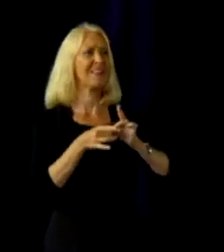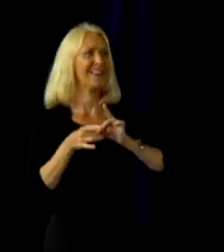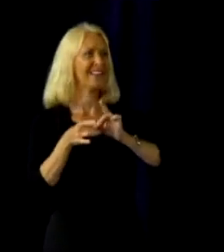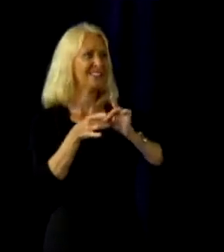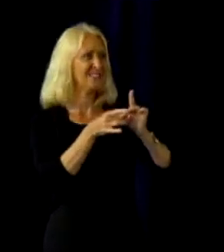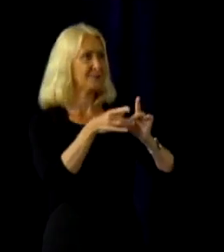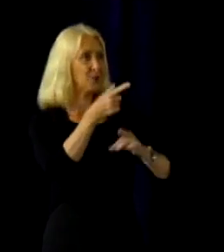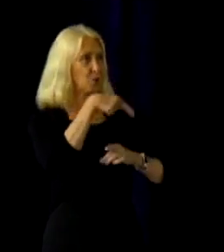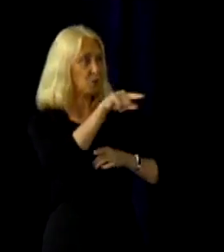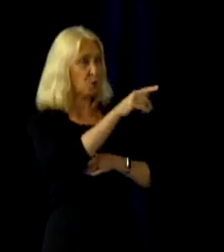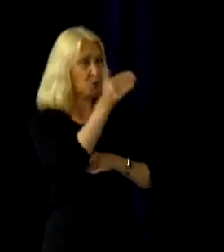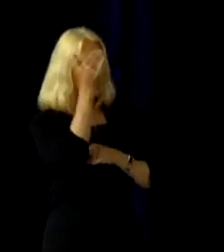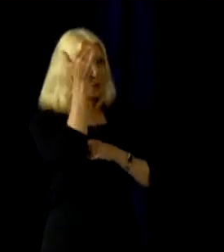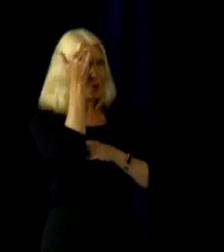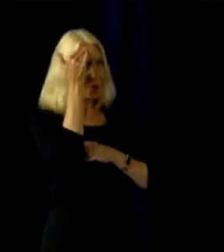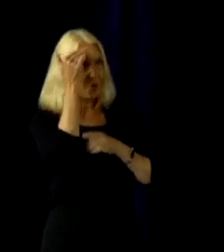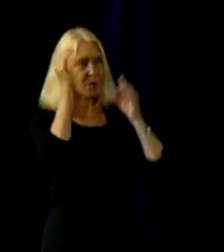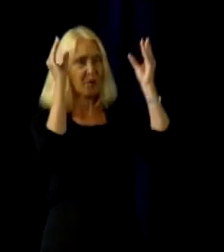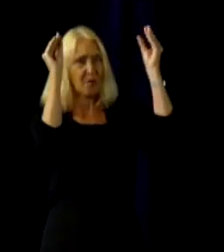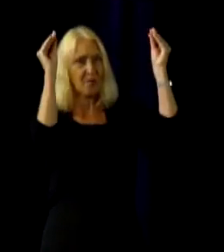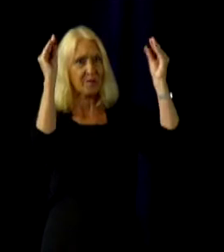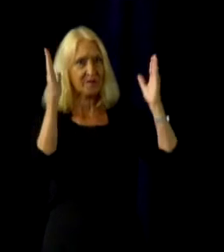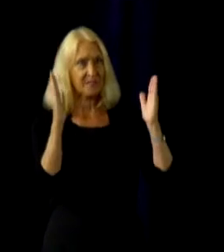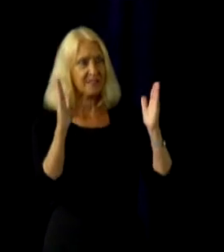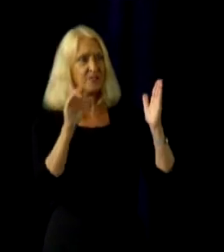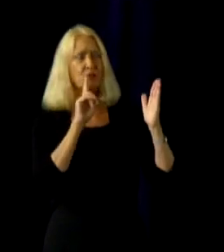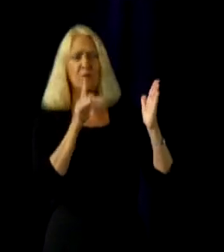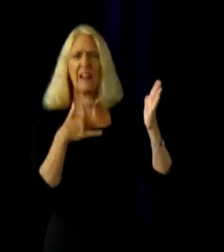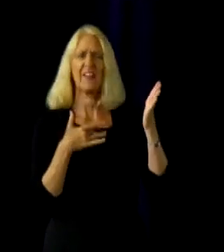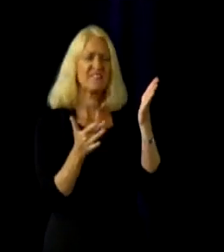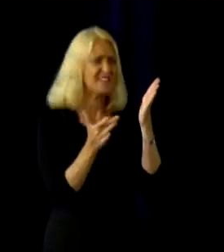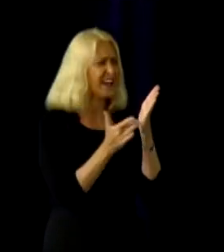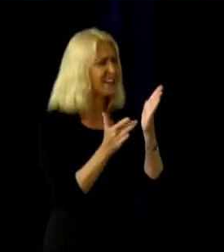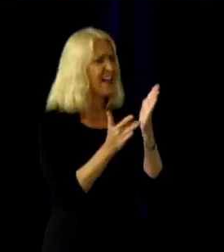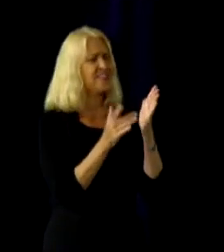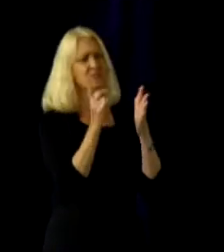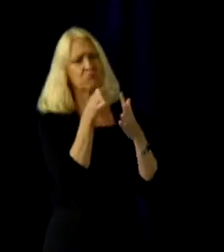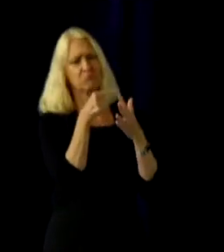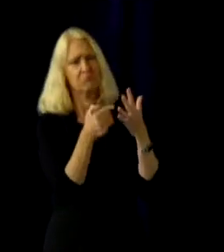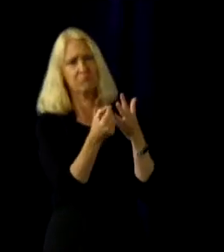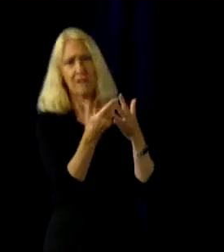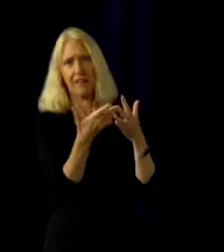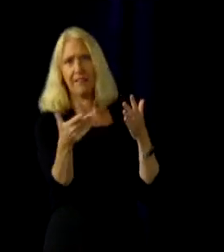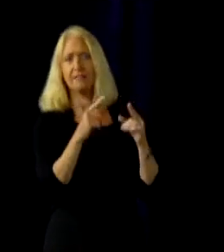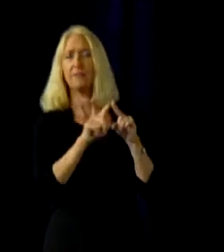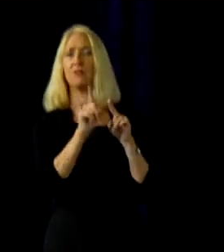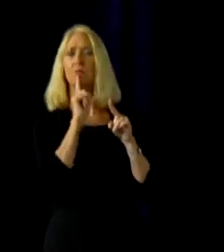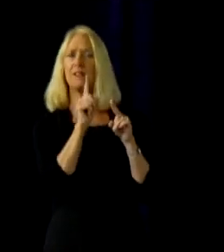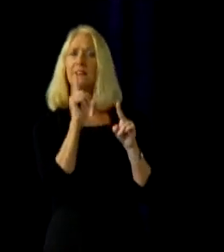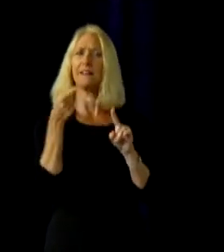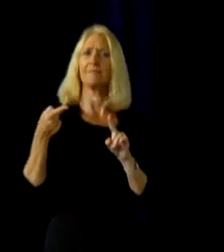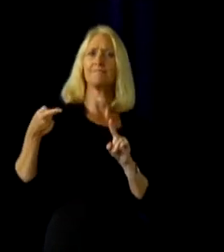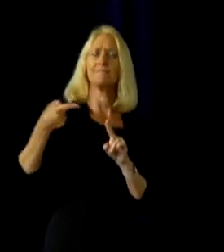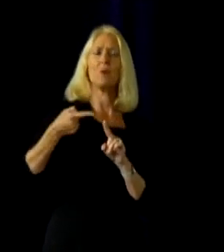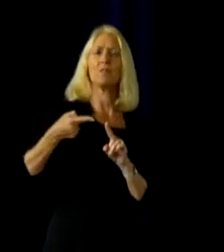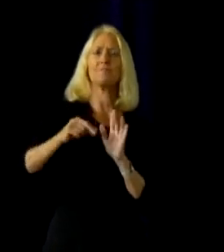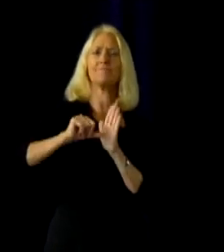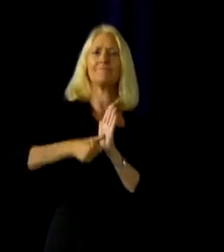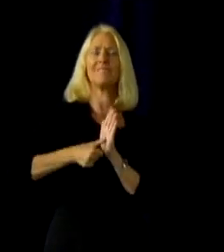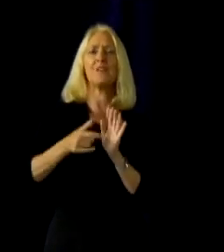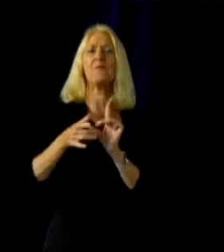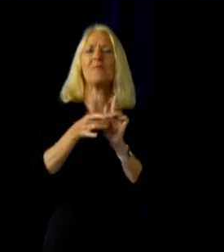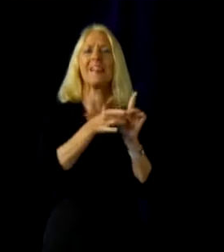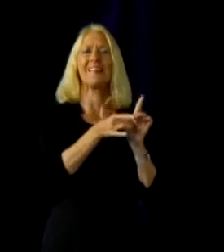as educators, truly, we can have technology, we can do all these things, but it's truly about relationships. It's interesting that she referred to one